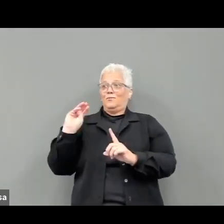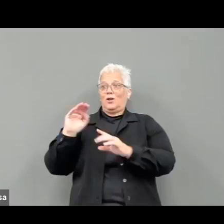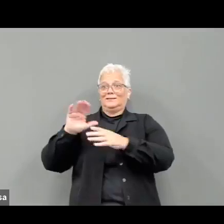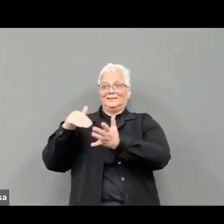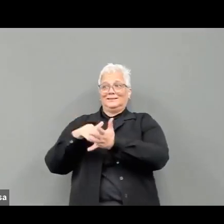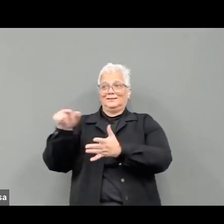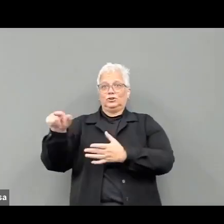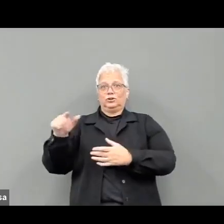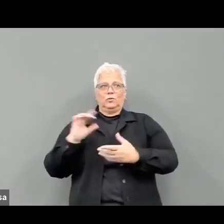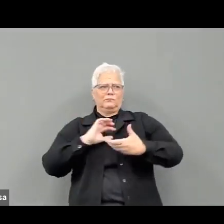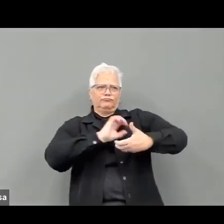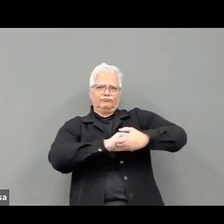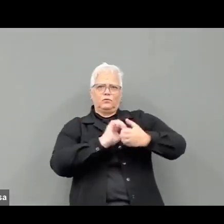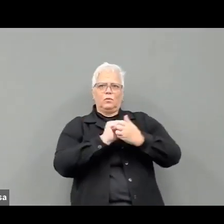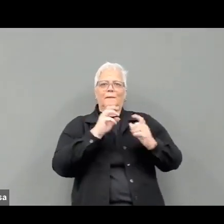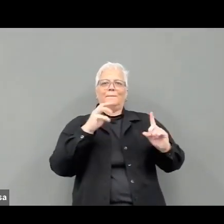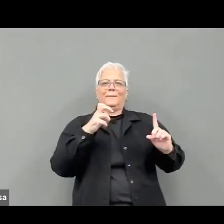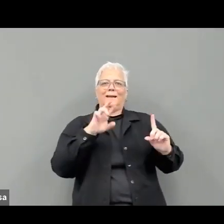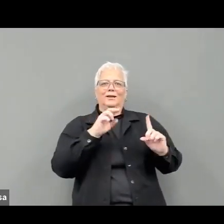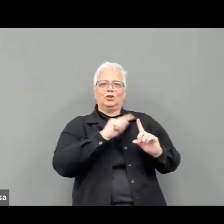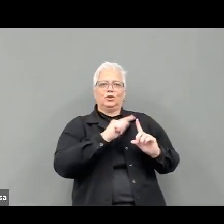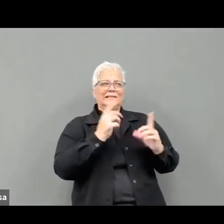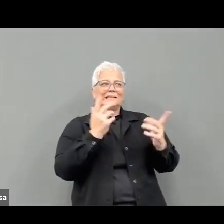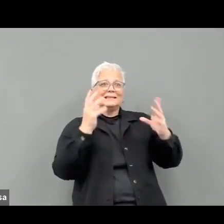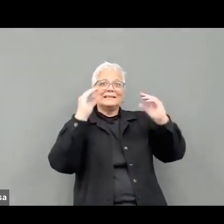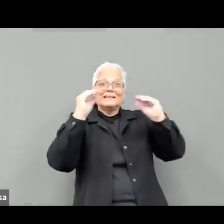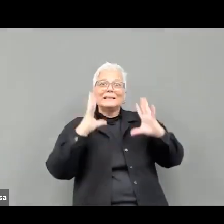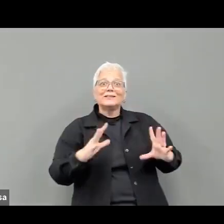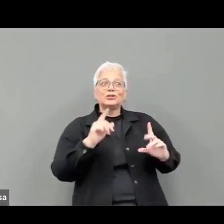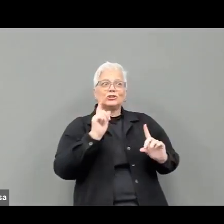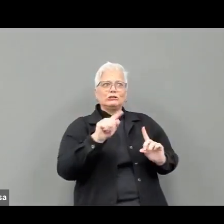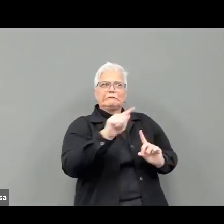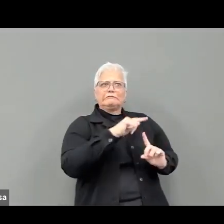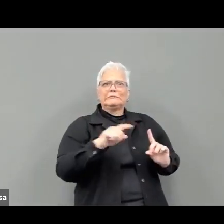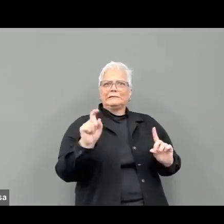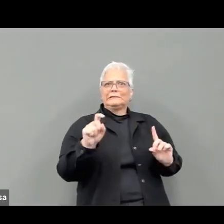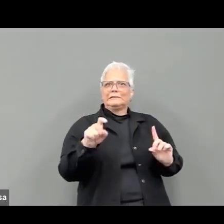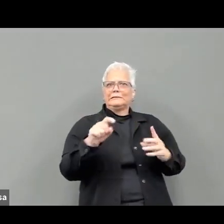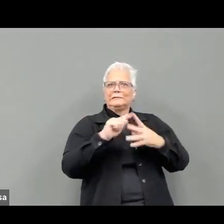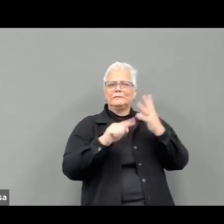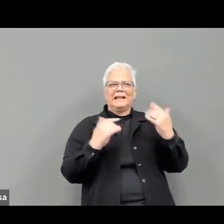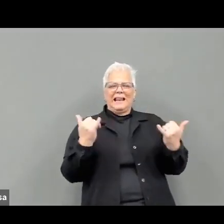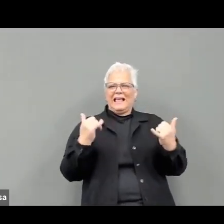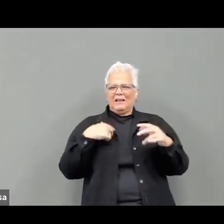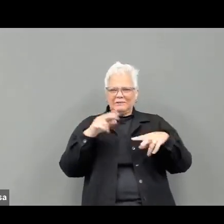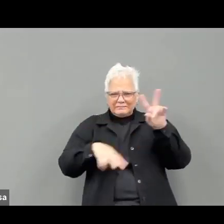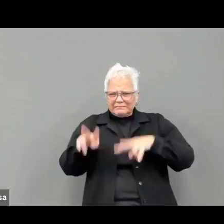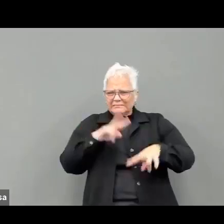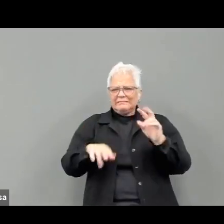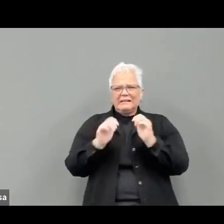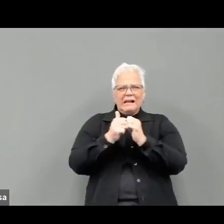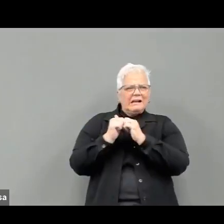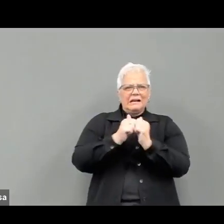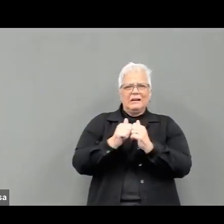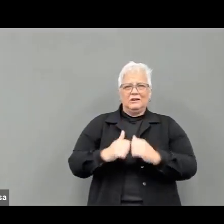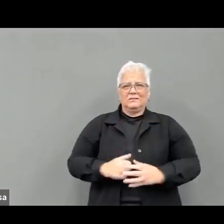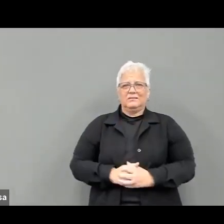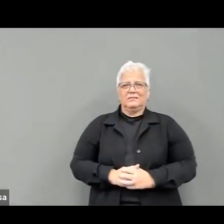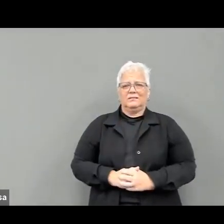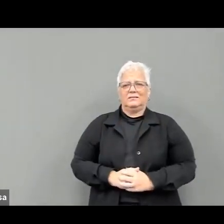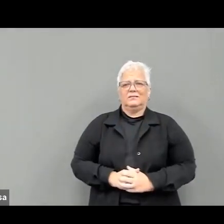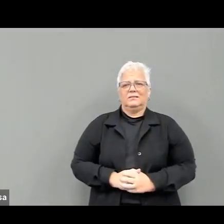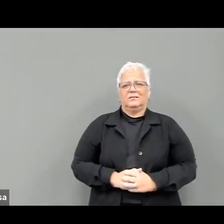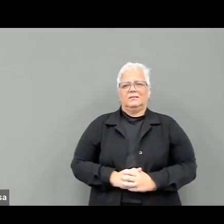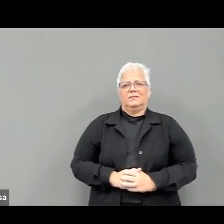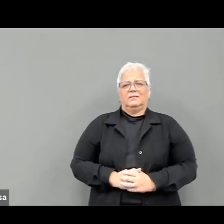to be vaccinated right now. So at least I'm going to speak to our legislators about seeing how we might